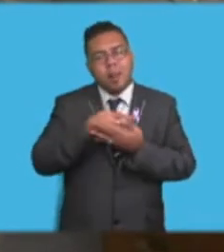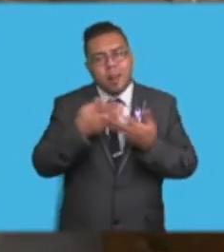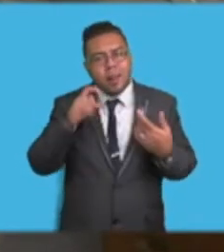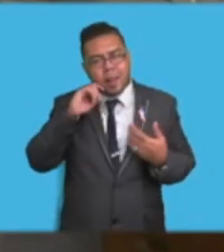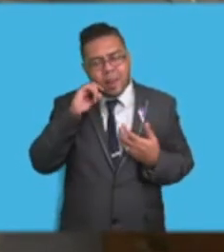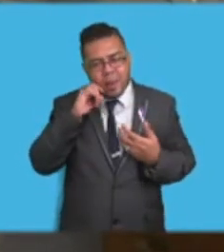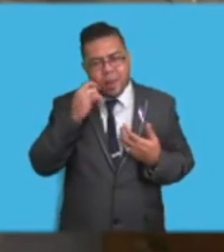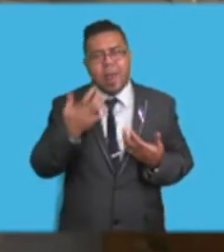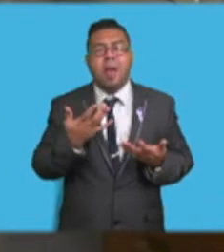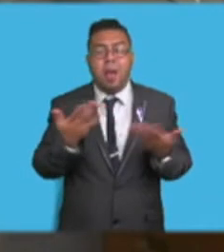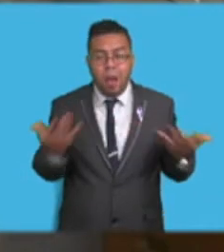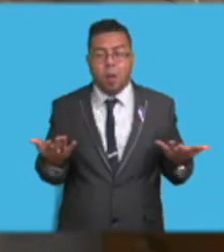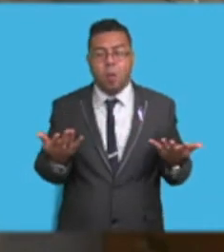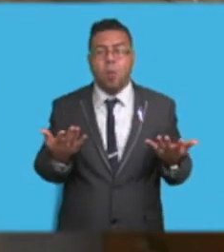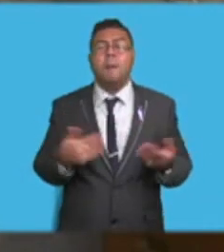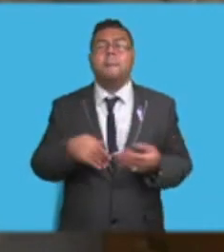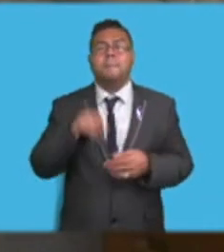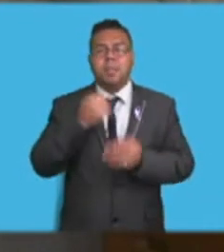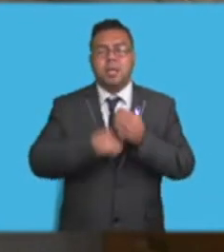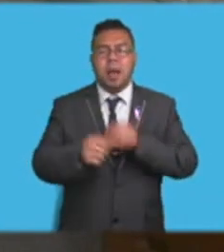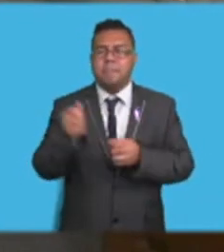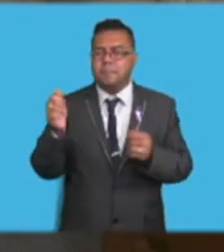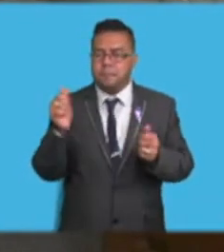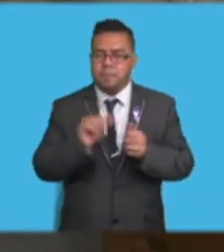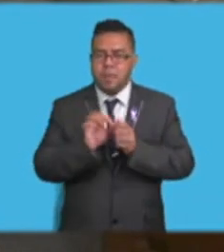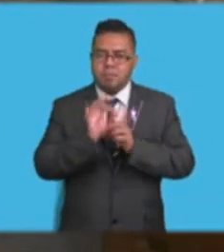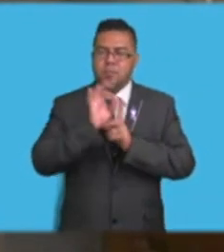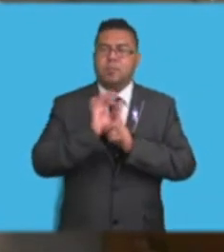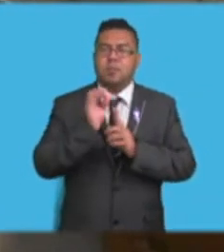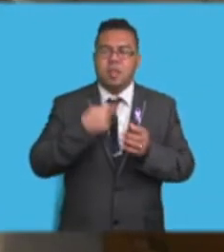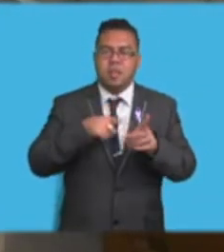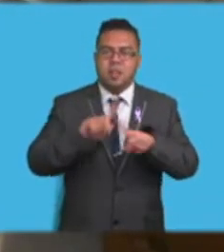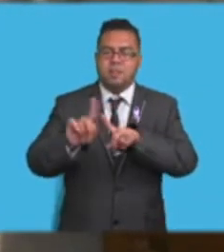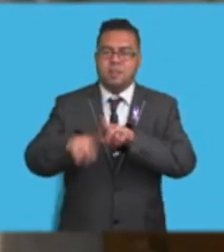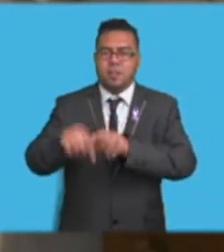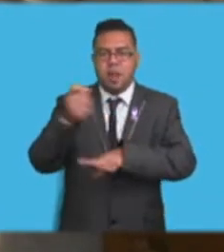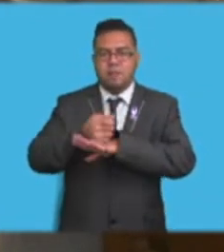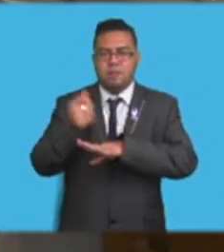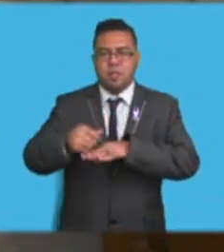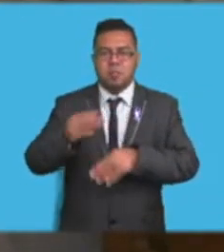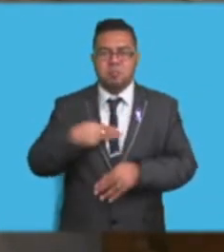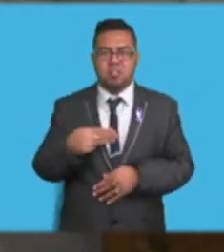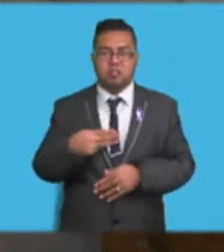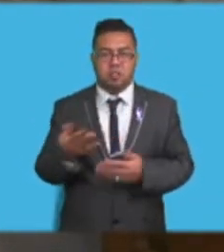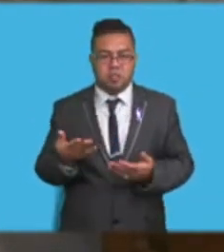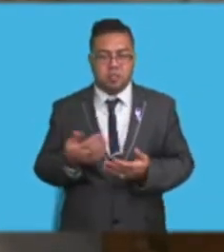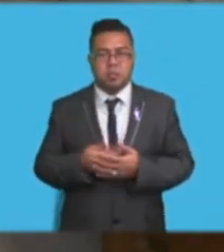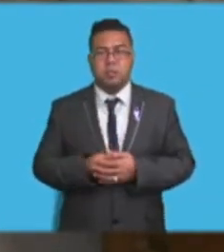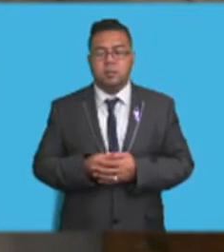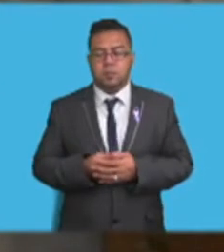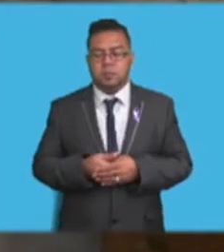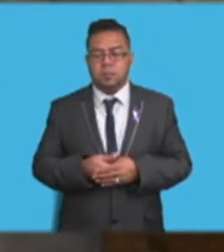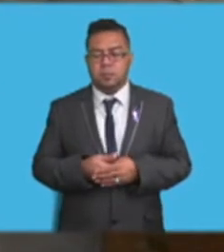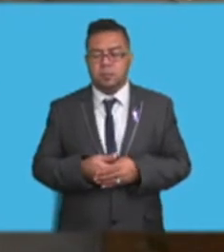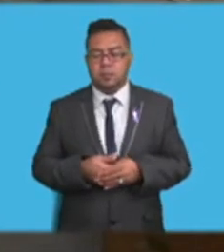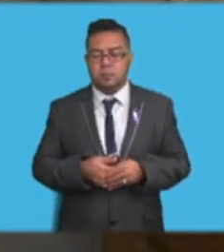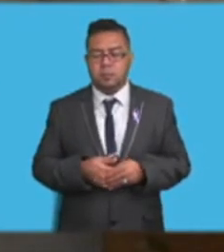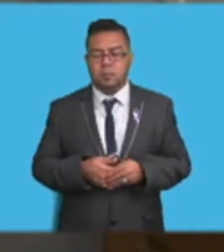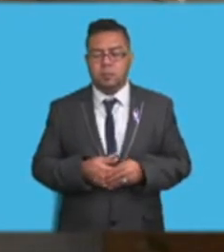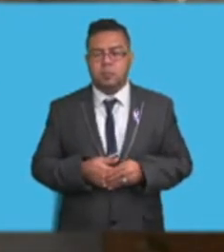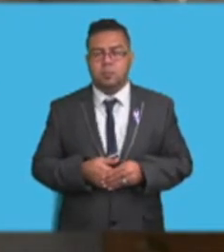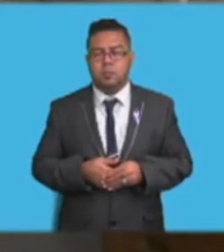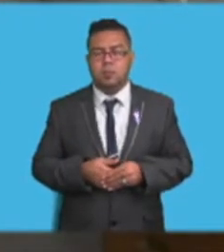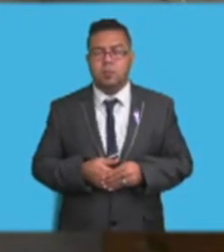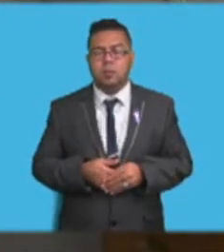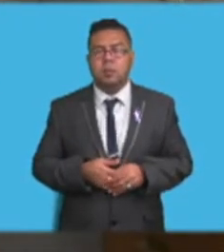data collection in government ministries and departments. Madam Speaker, in my introductory statement at the 69th session